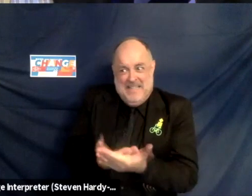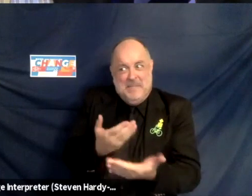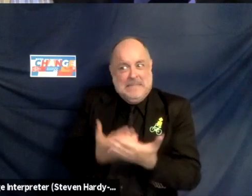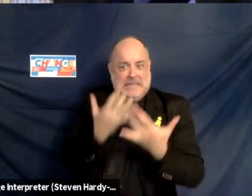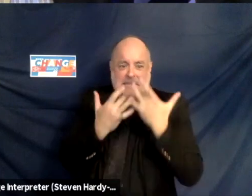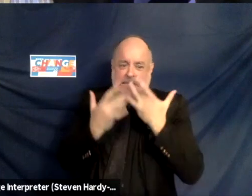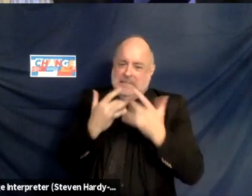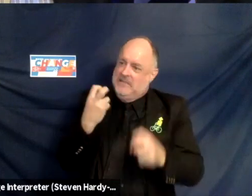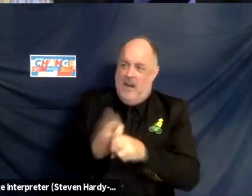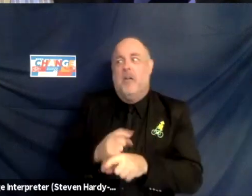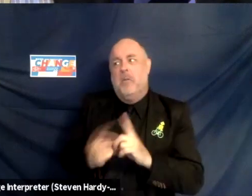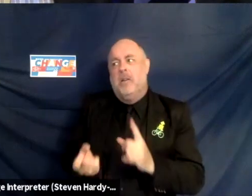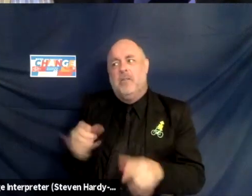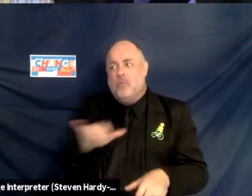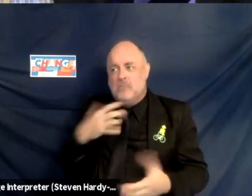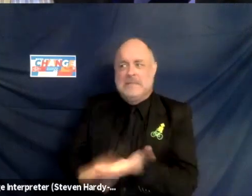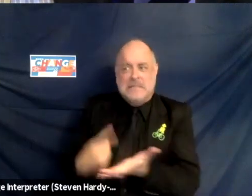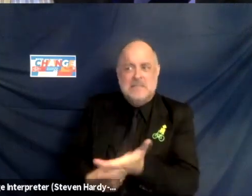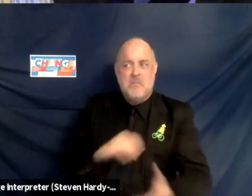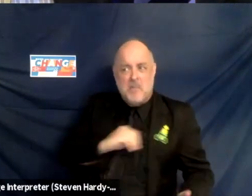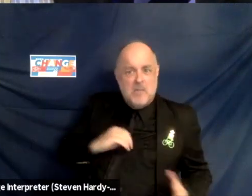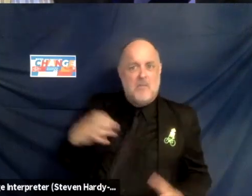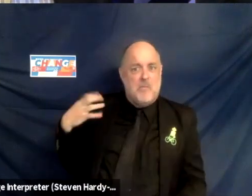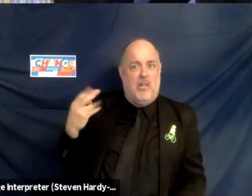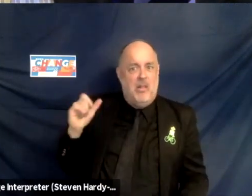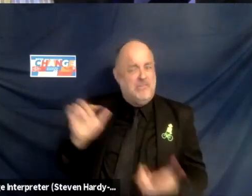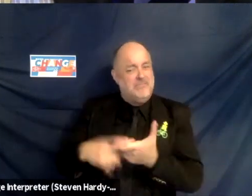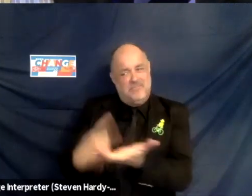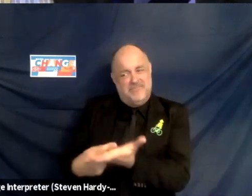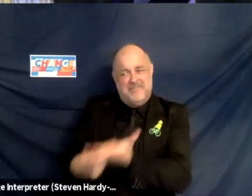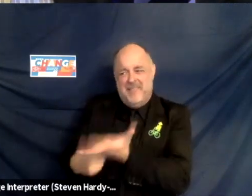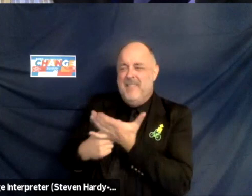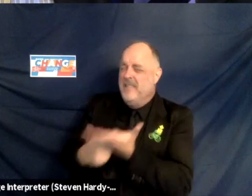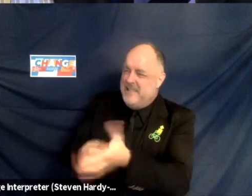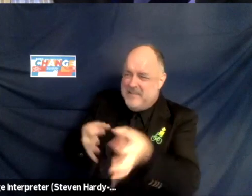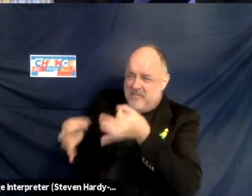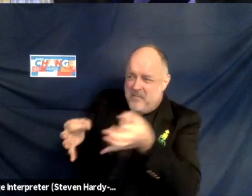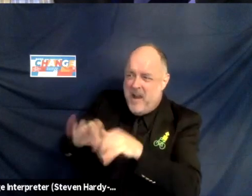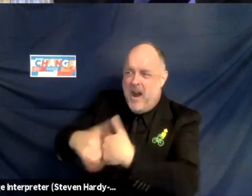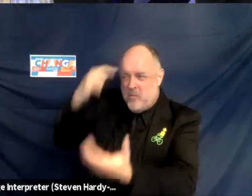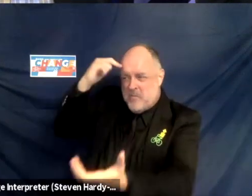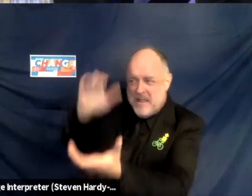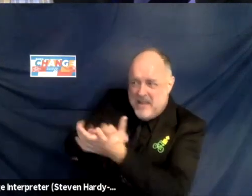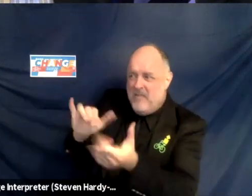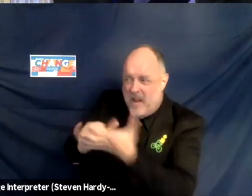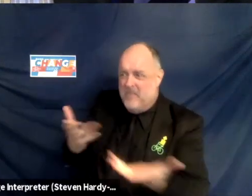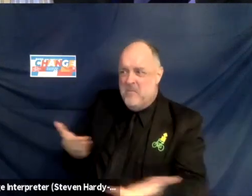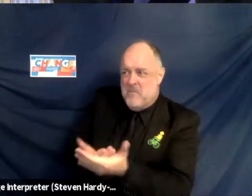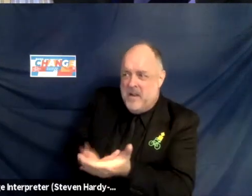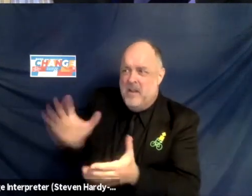talking to members on Capitol Hill to let them know about how you believe infrastructure investment in